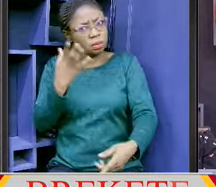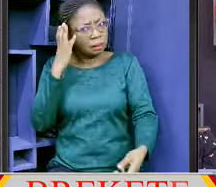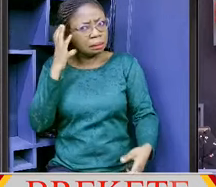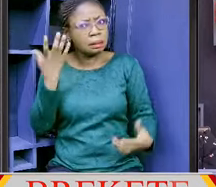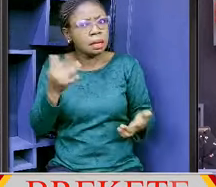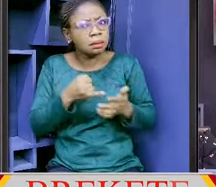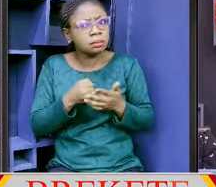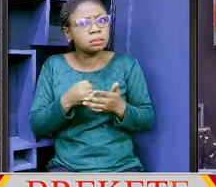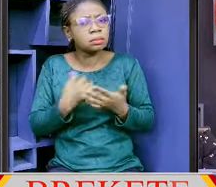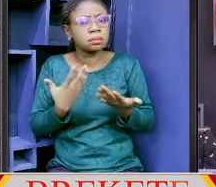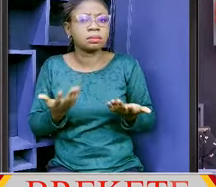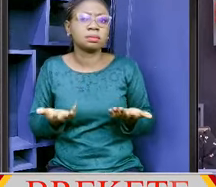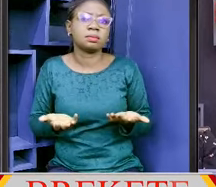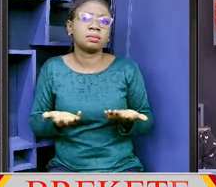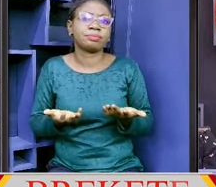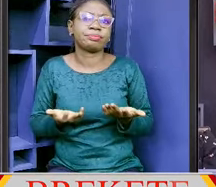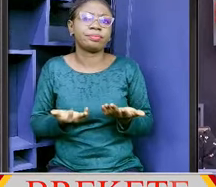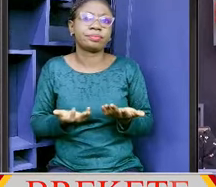them.